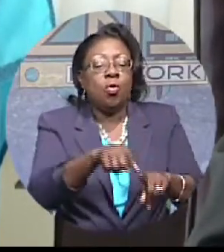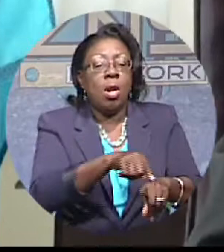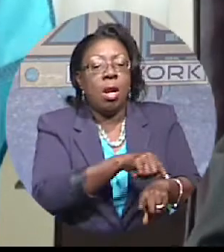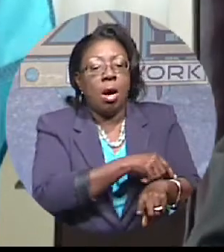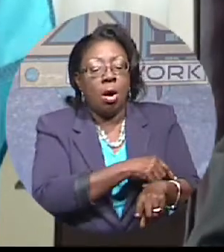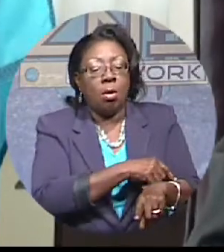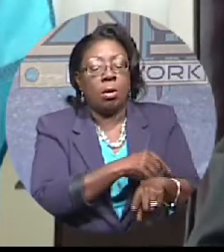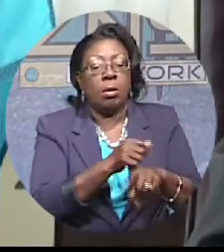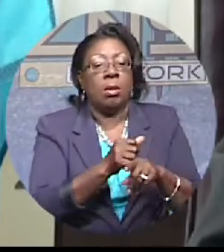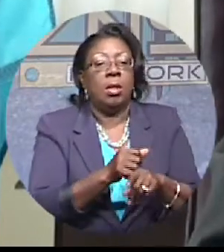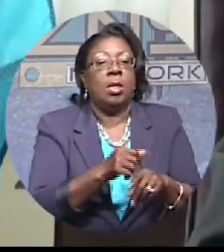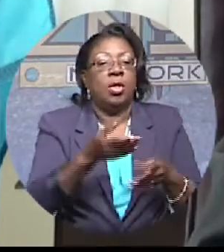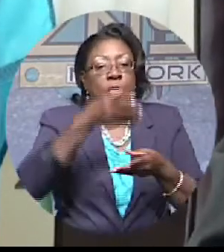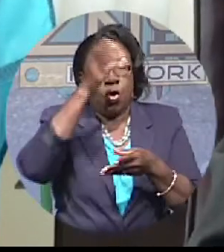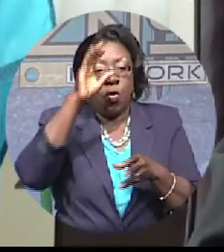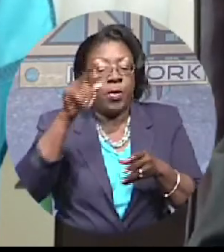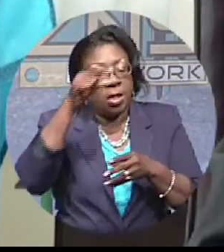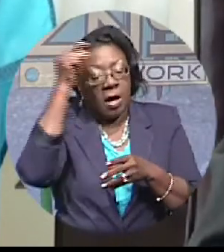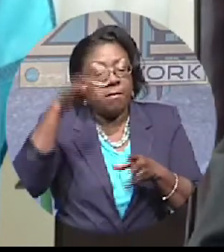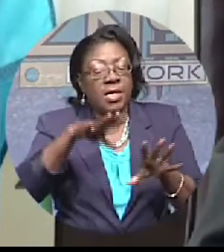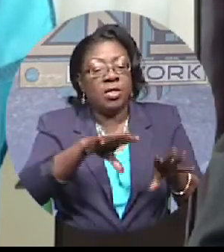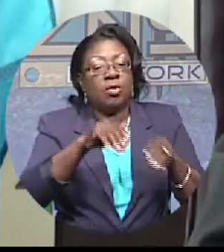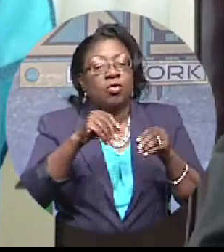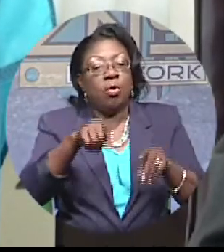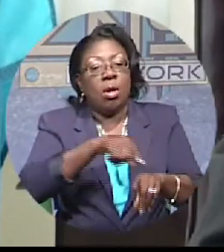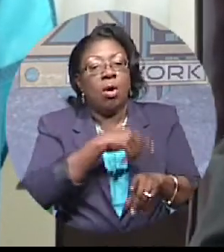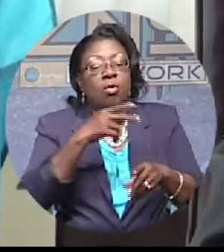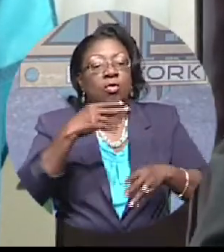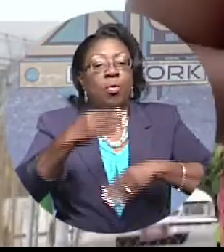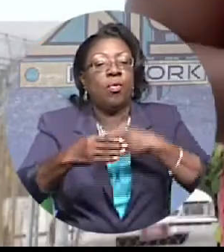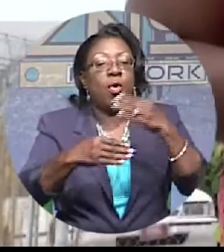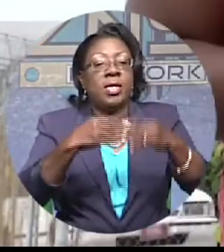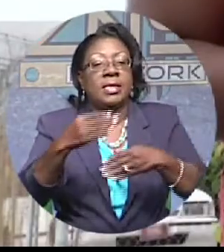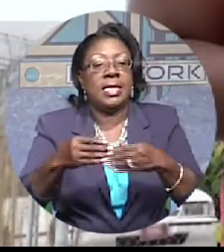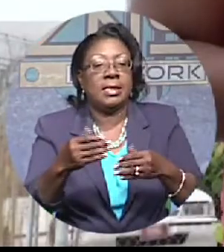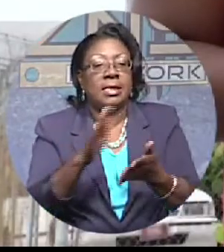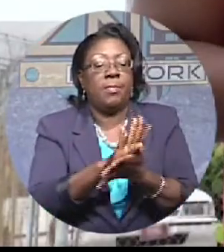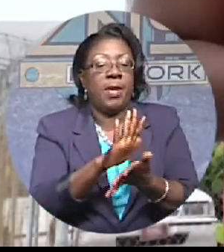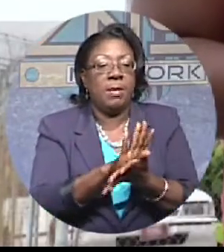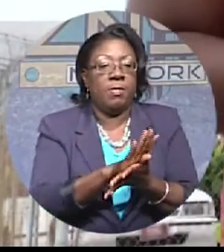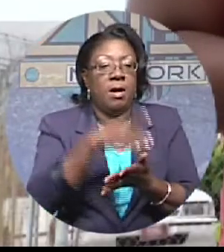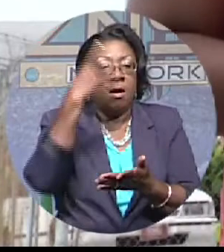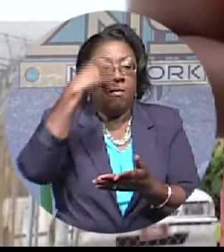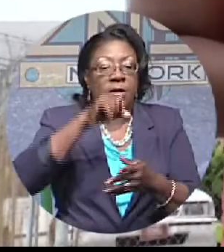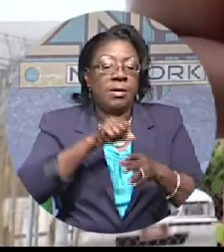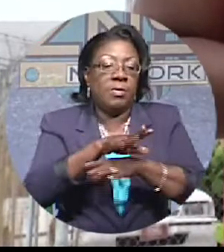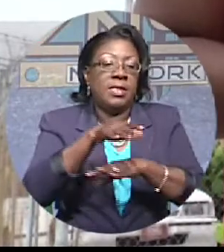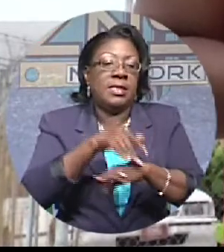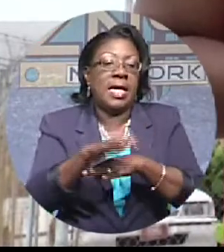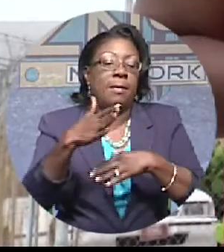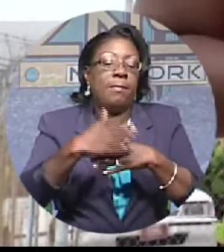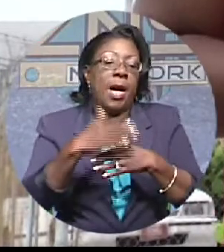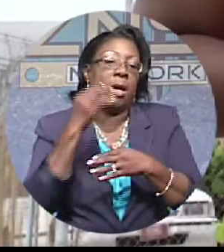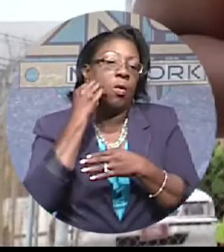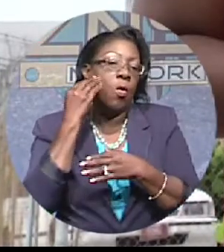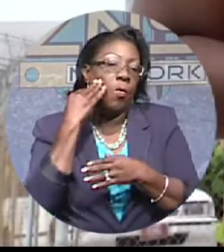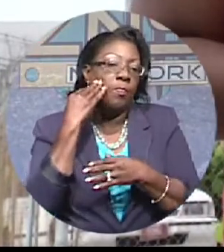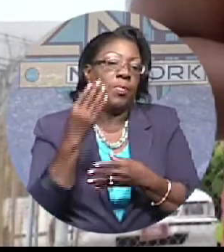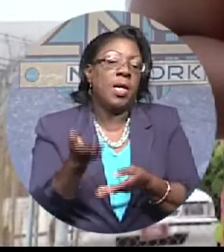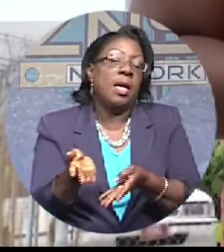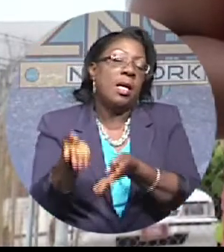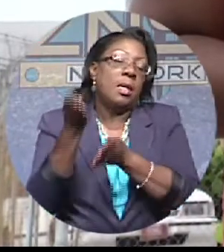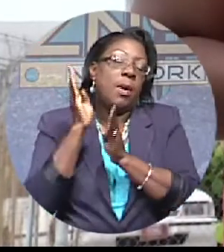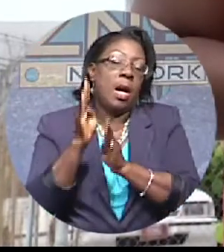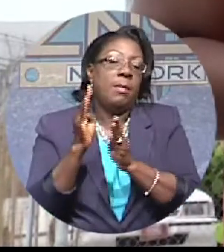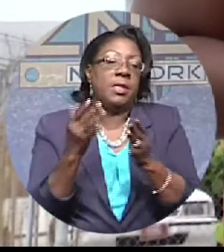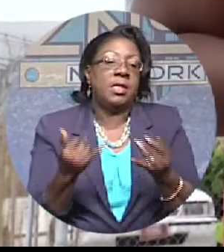responsibility for that because they took too long to process people. In the meantime, he says the Bahamas is doing what they can to